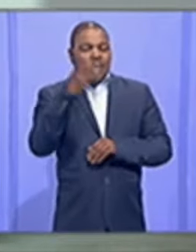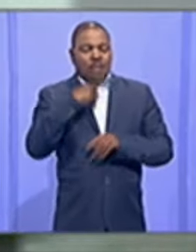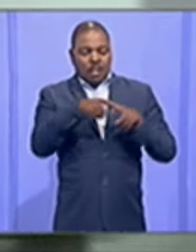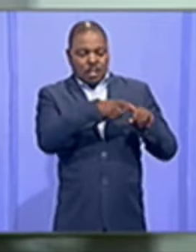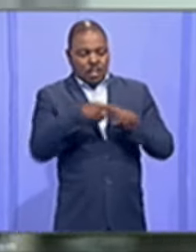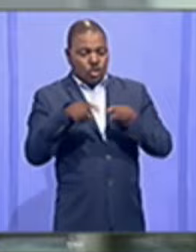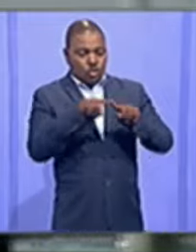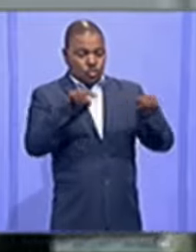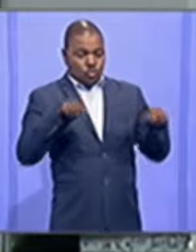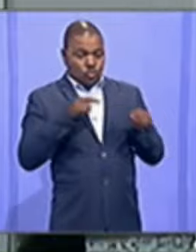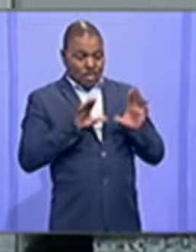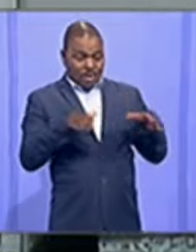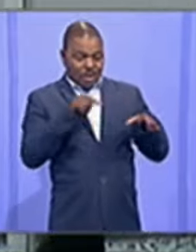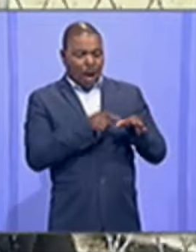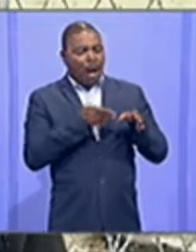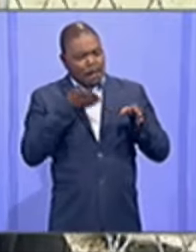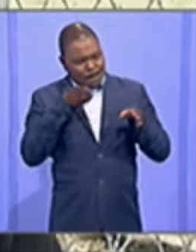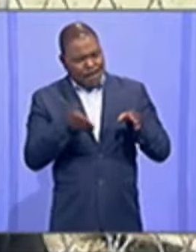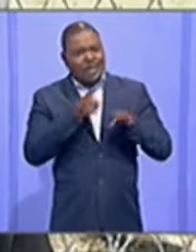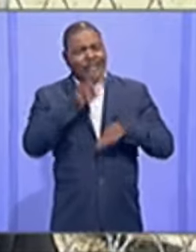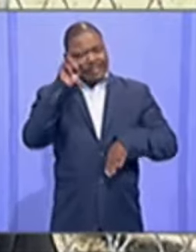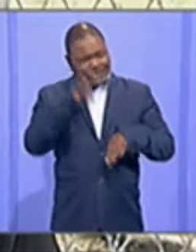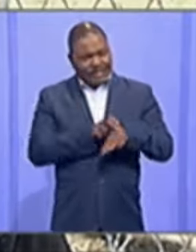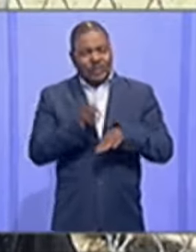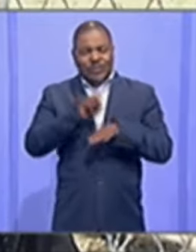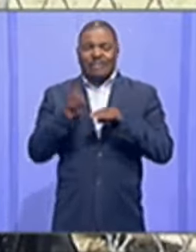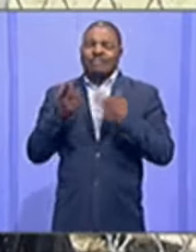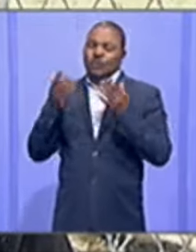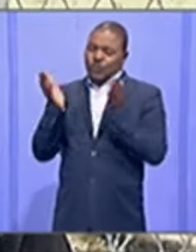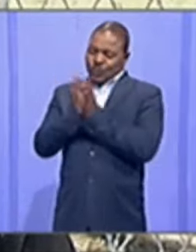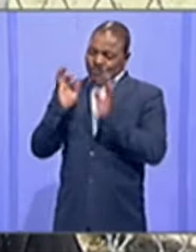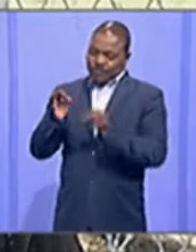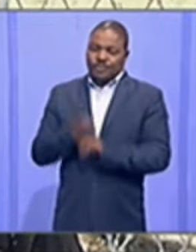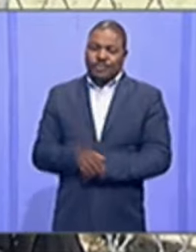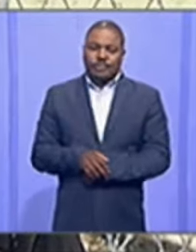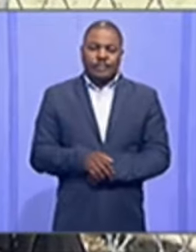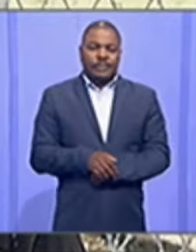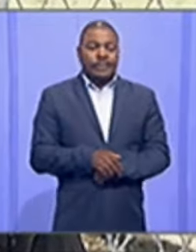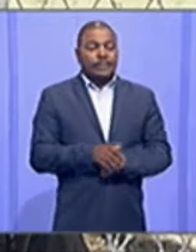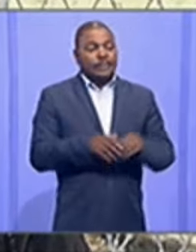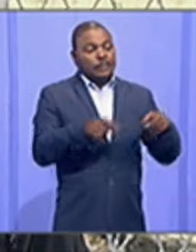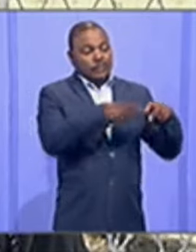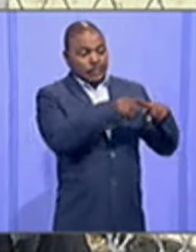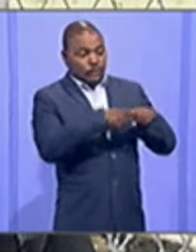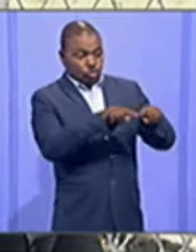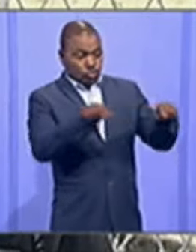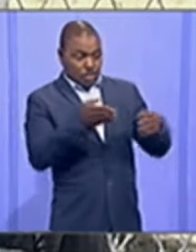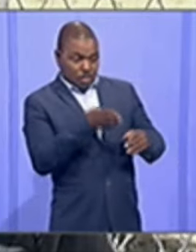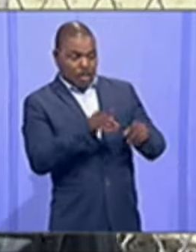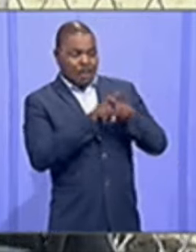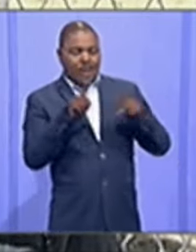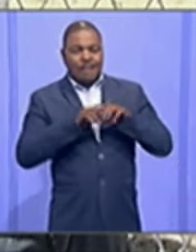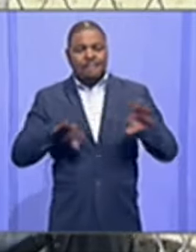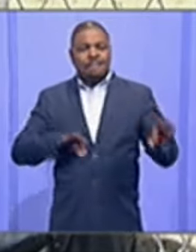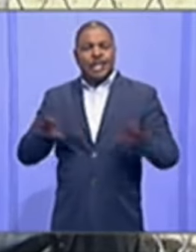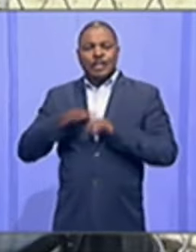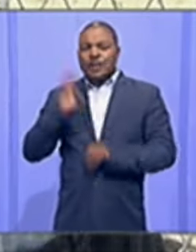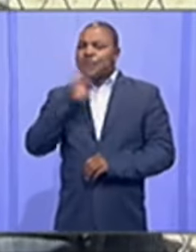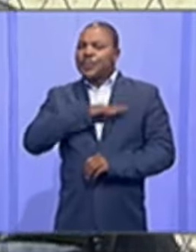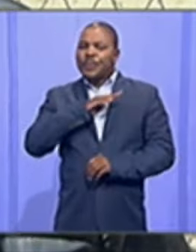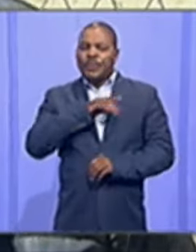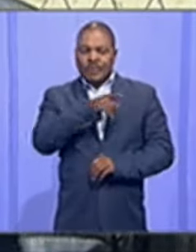santse go tlhokega sekolo. Di mobile di tlile but ga ise ba tlise di furniture, ga ise ba tlise sepe, di mobile di santse